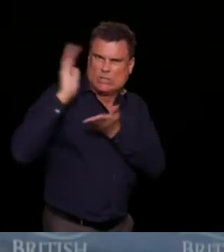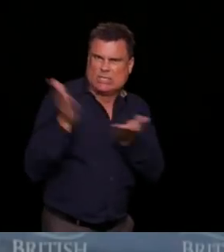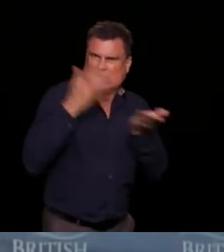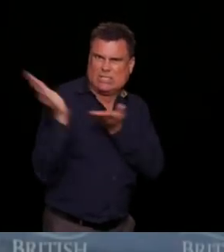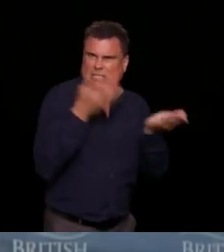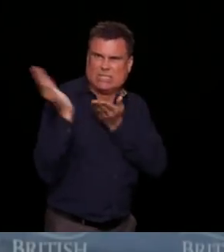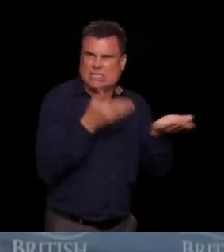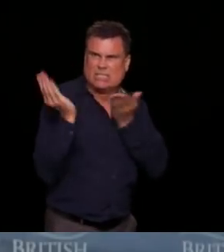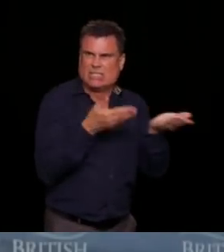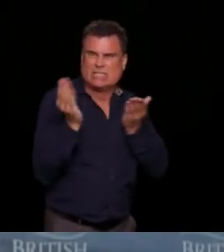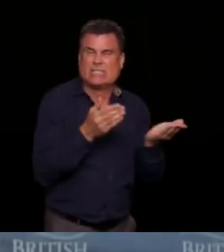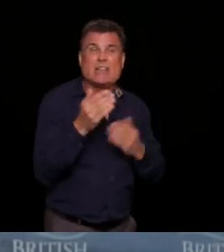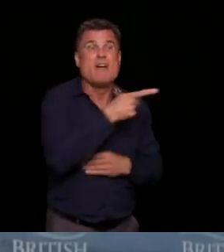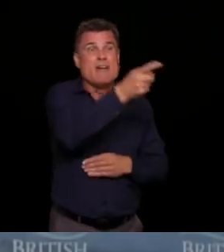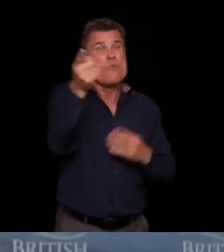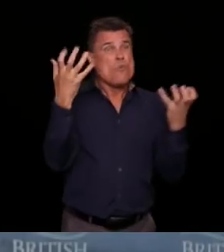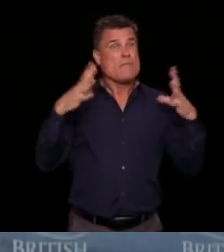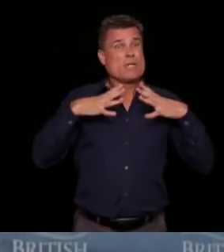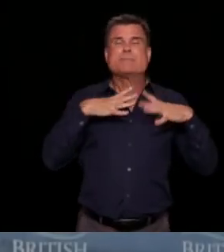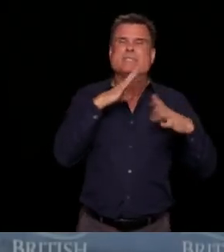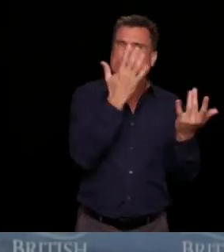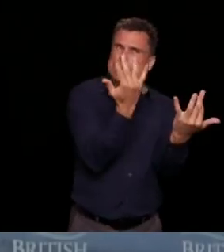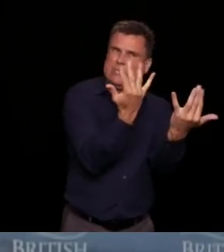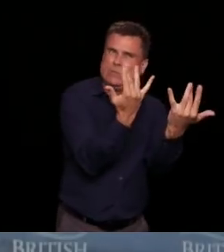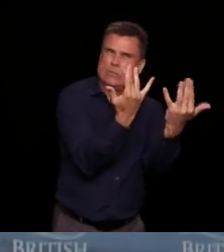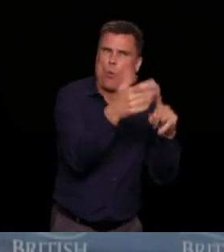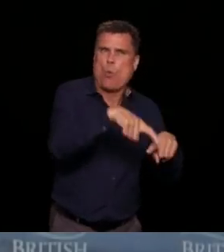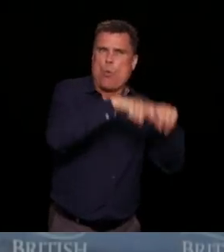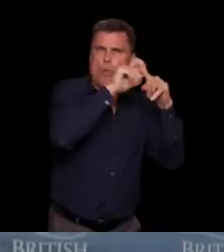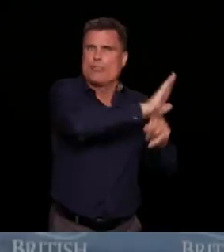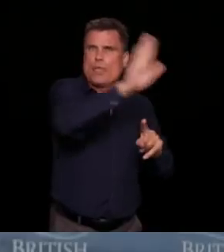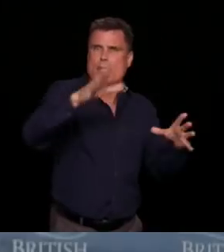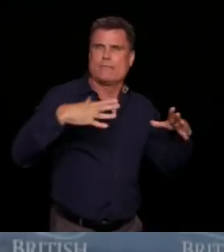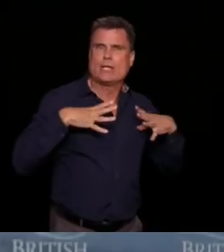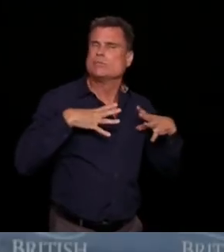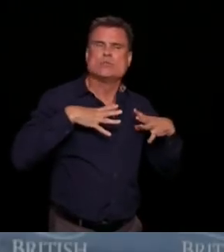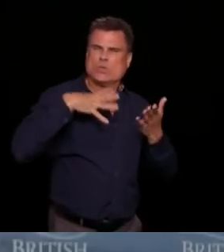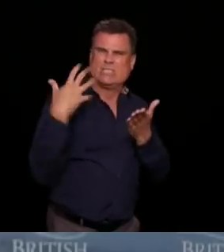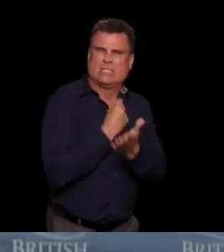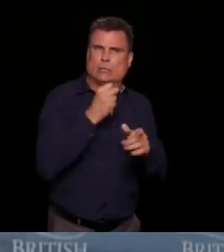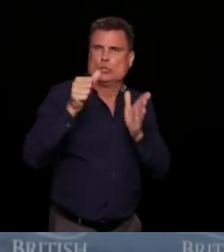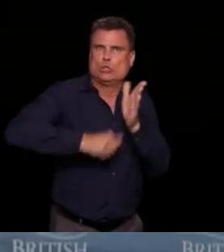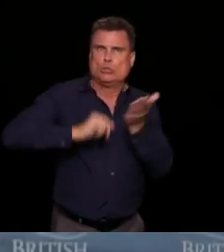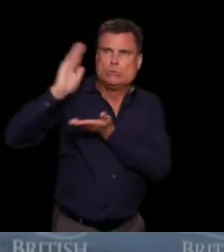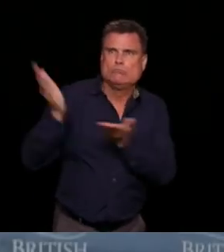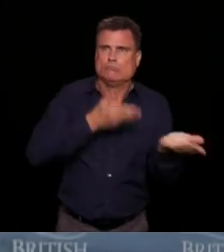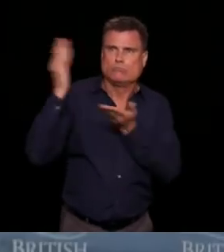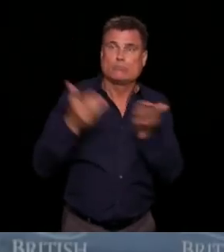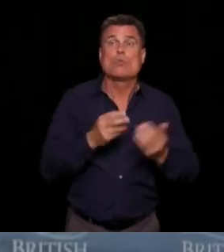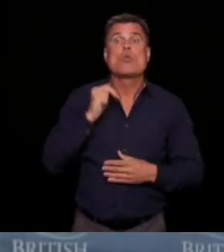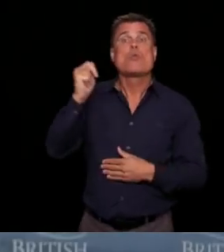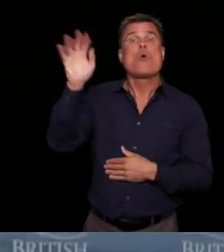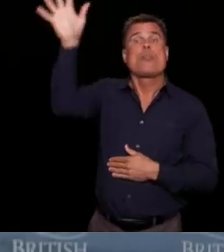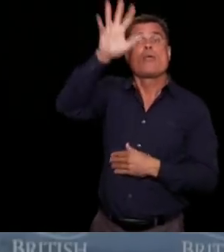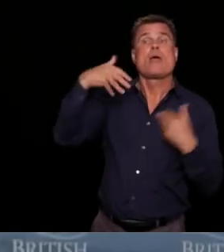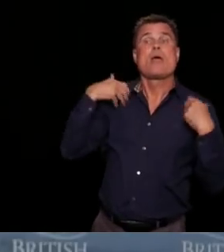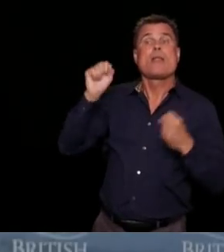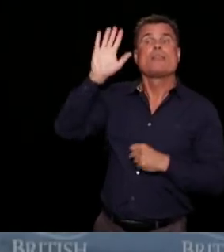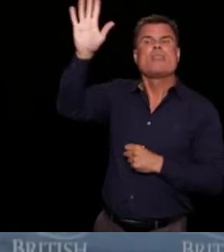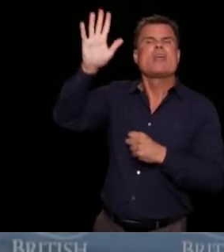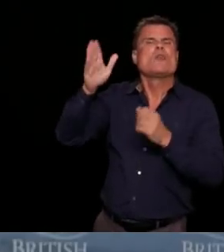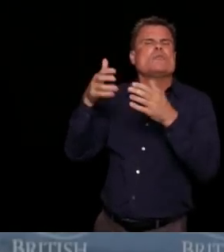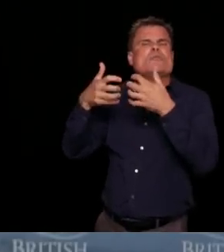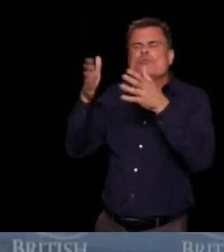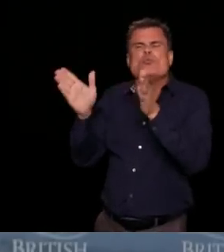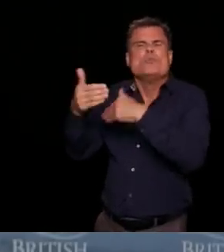year. I'm also pleased to report that mechanical issues with one of Northern Health's operating rooms were fixed August 14th.